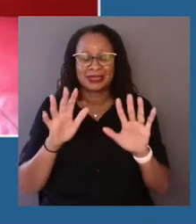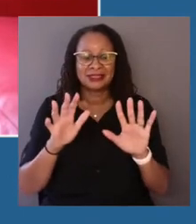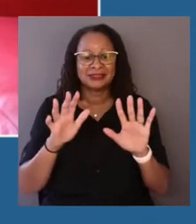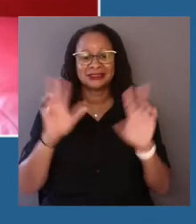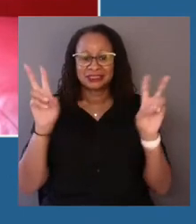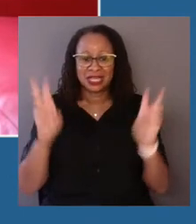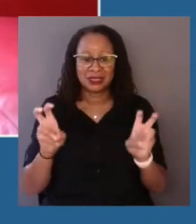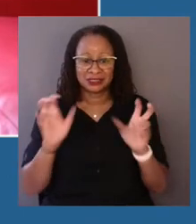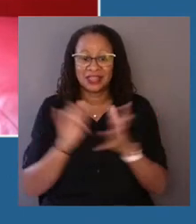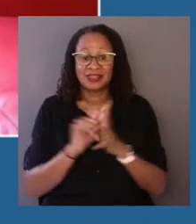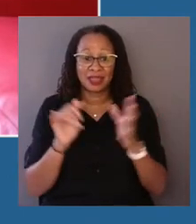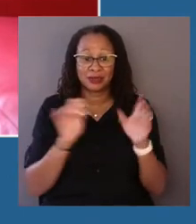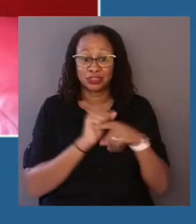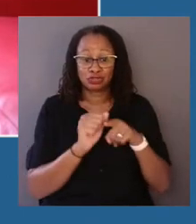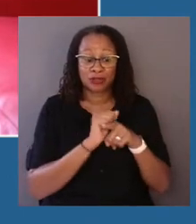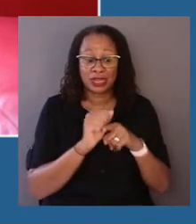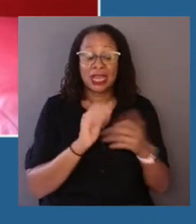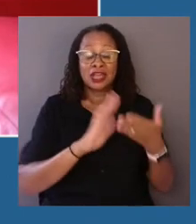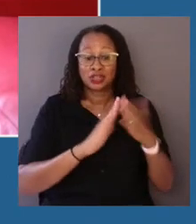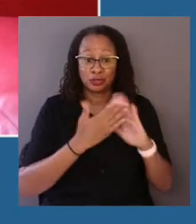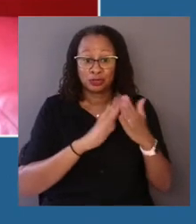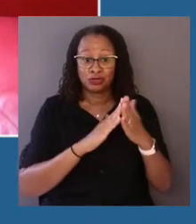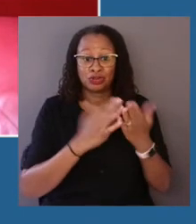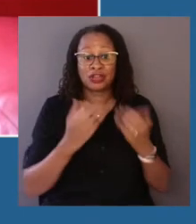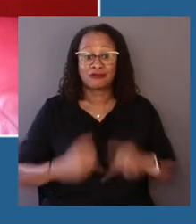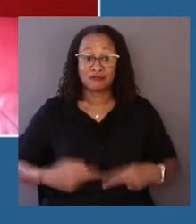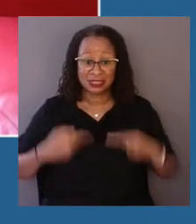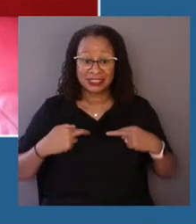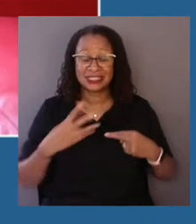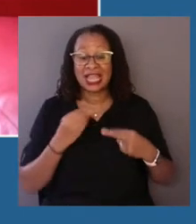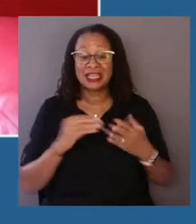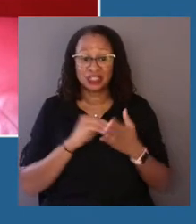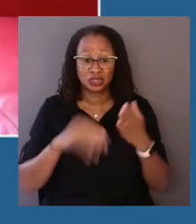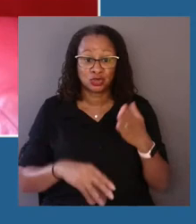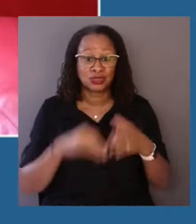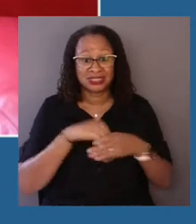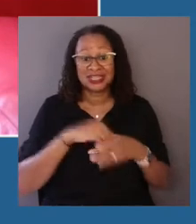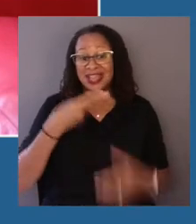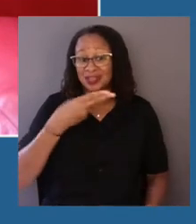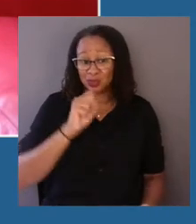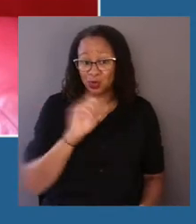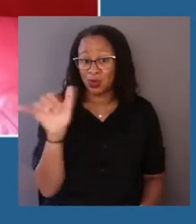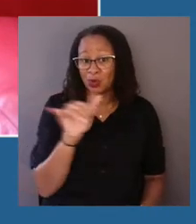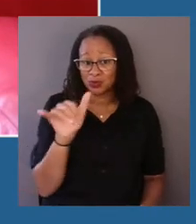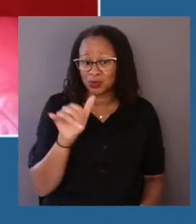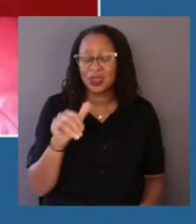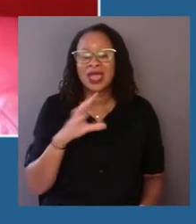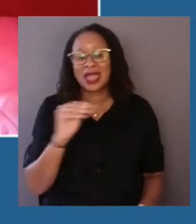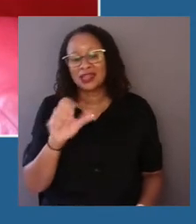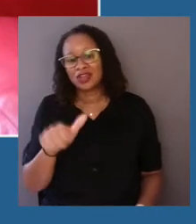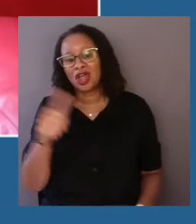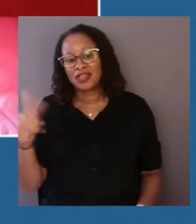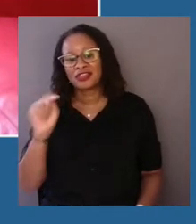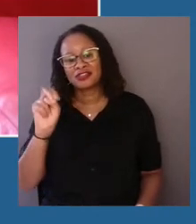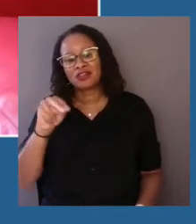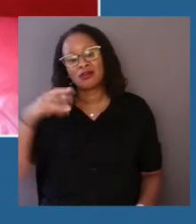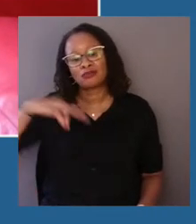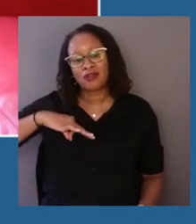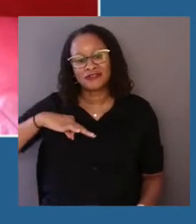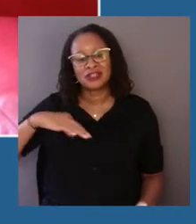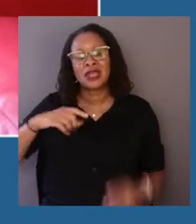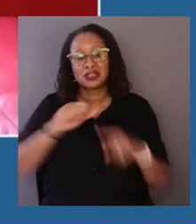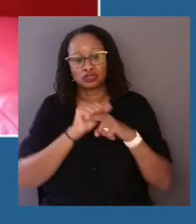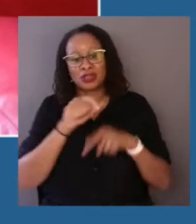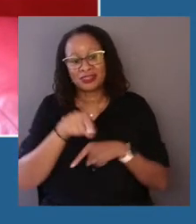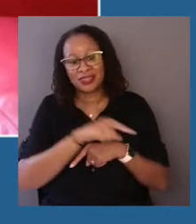community residents as well as students in local high schools and other nonprofits, train them